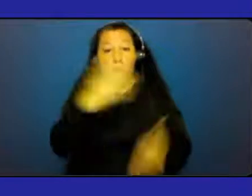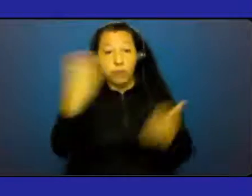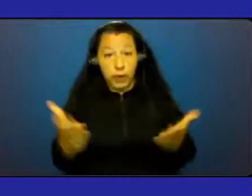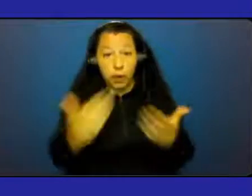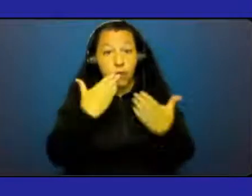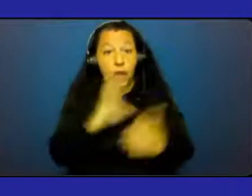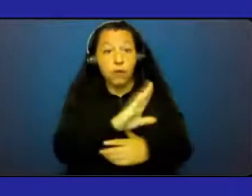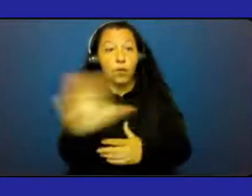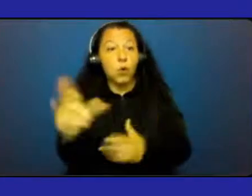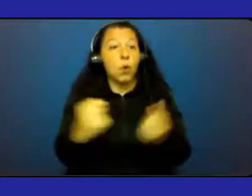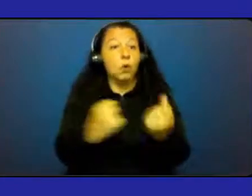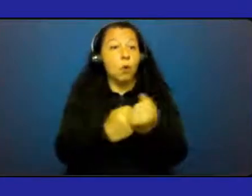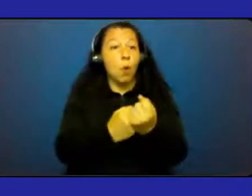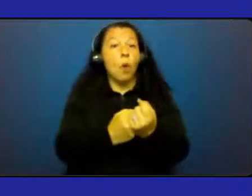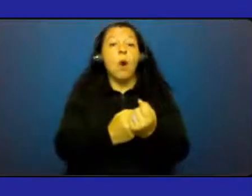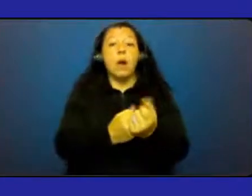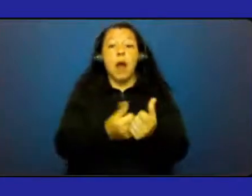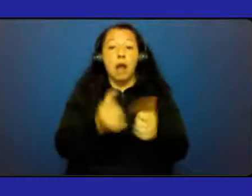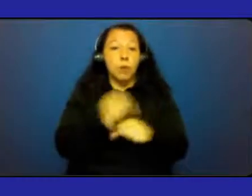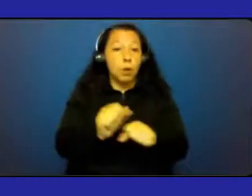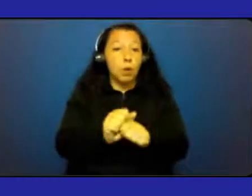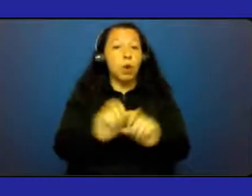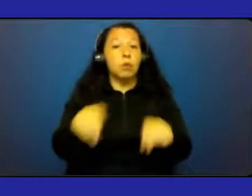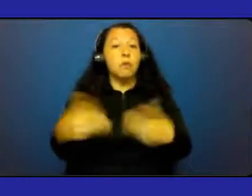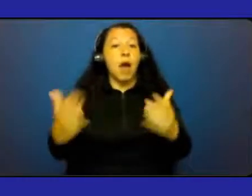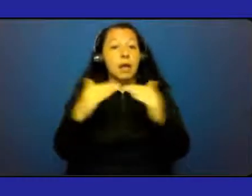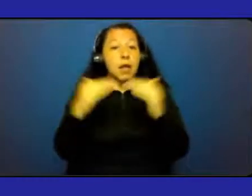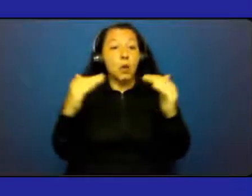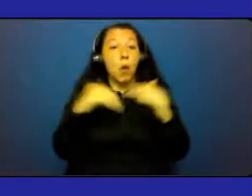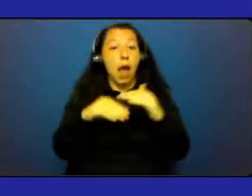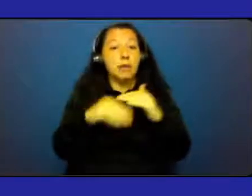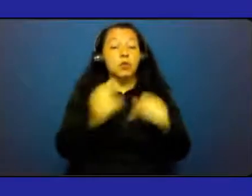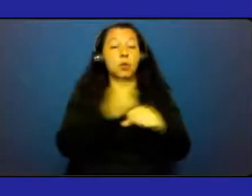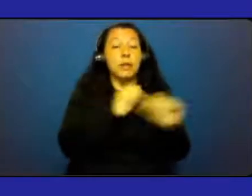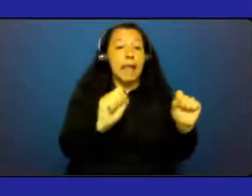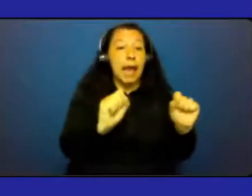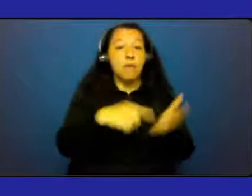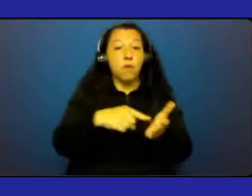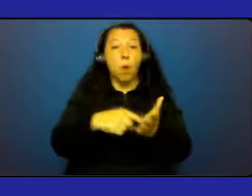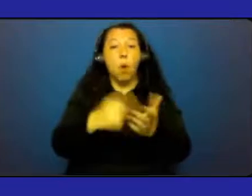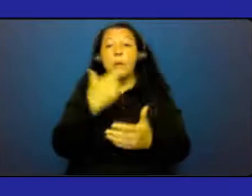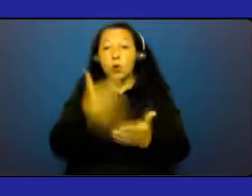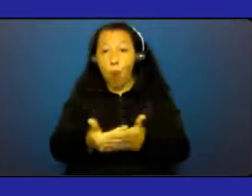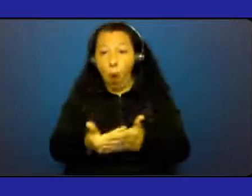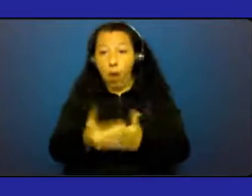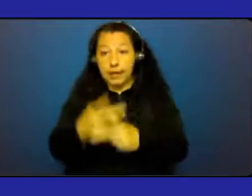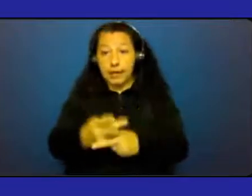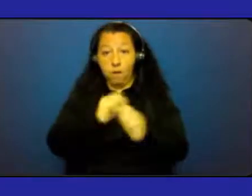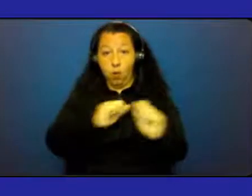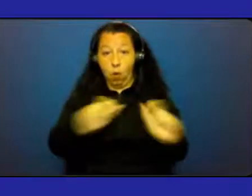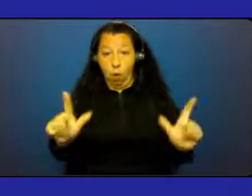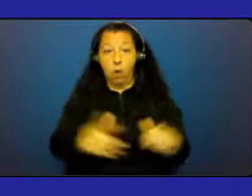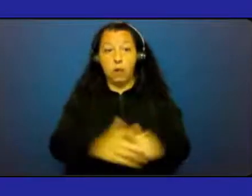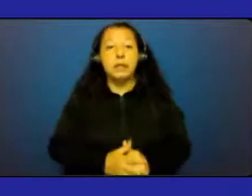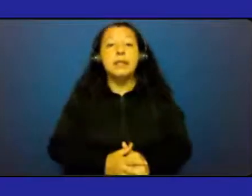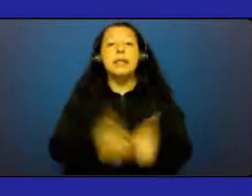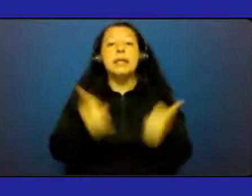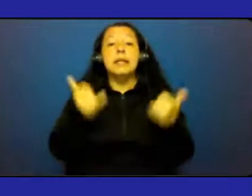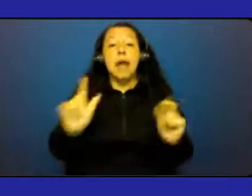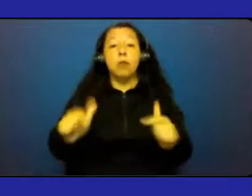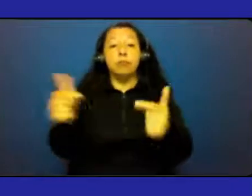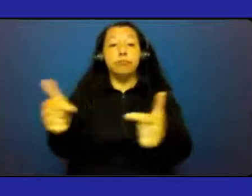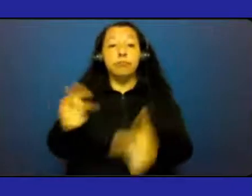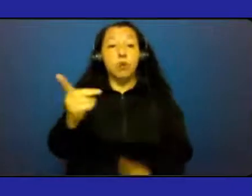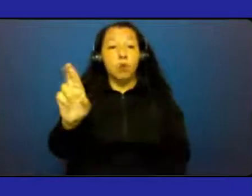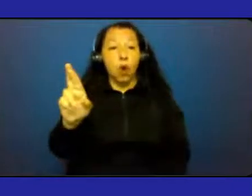as we strive to provide equal access to safe, affordable, quality care to all. Now I'll turn to Dr. Katz